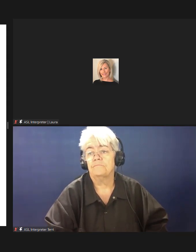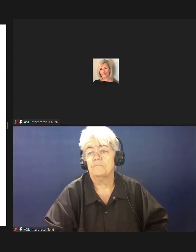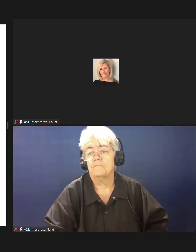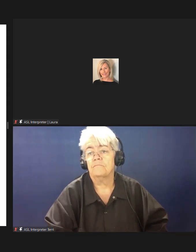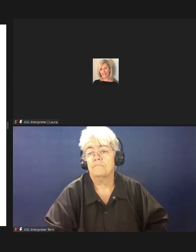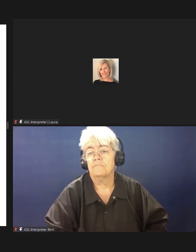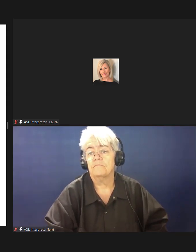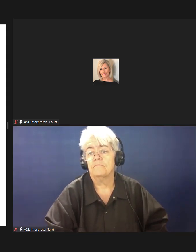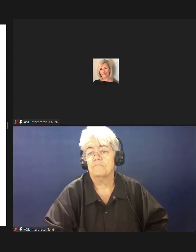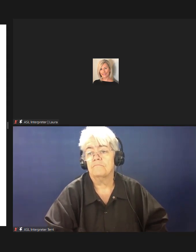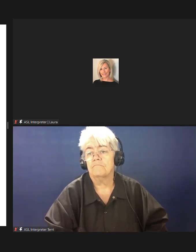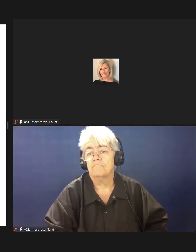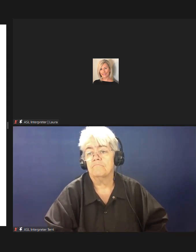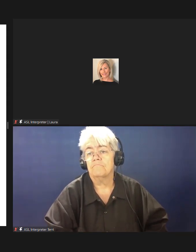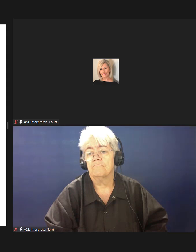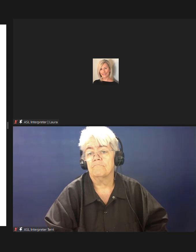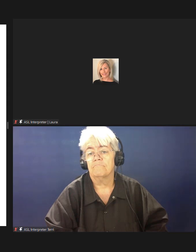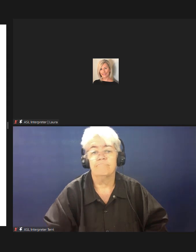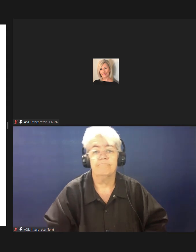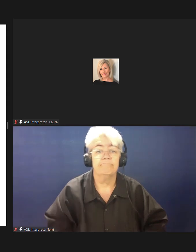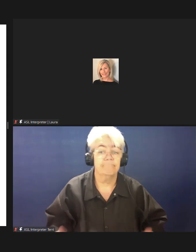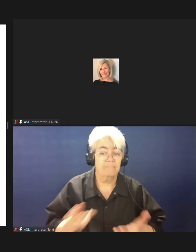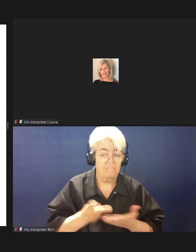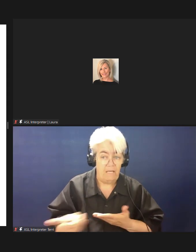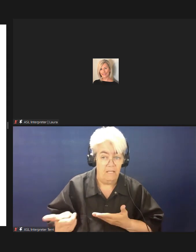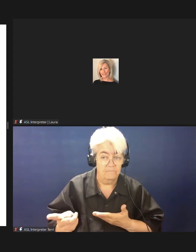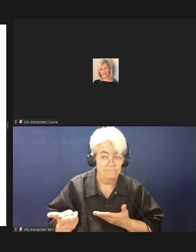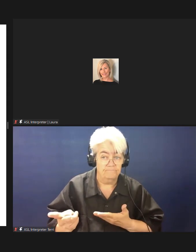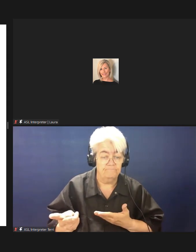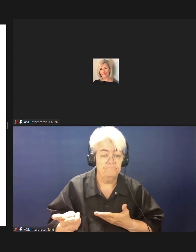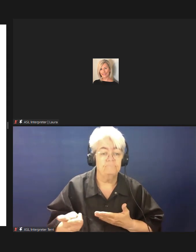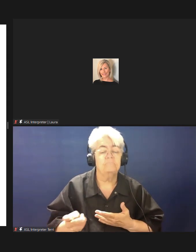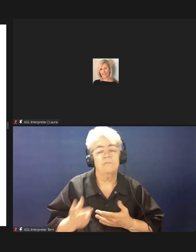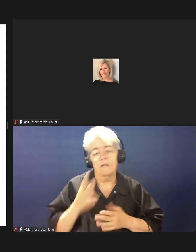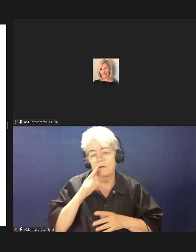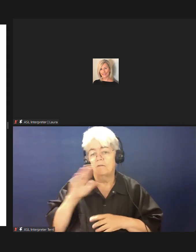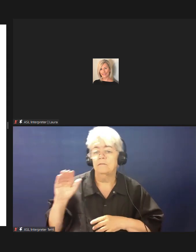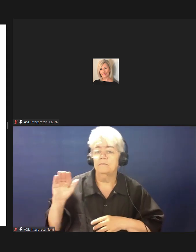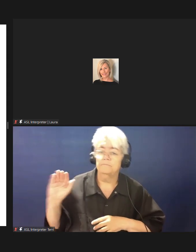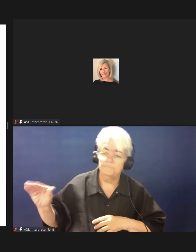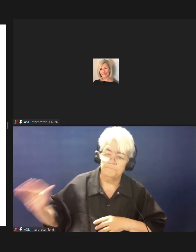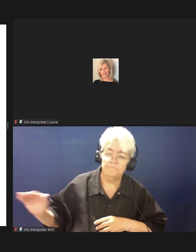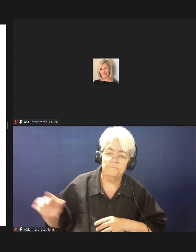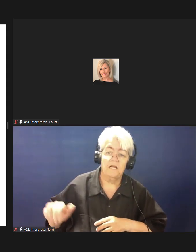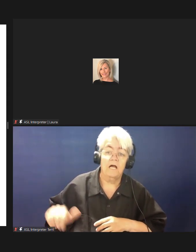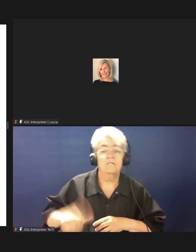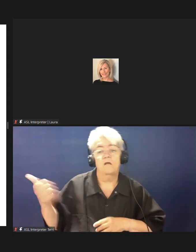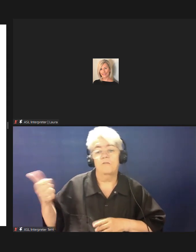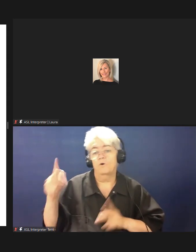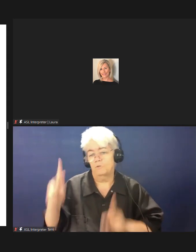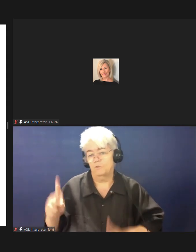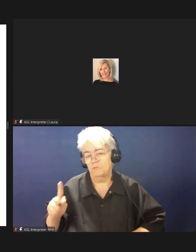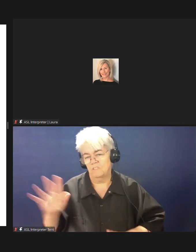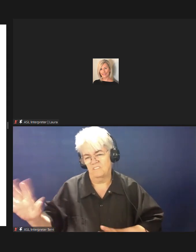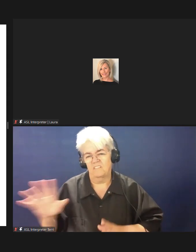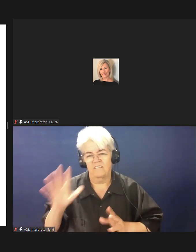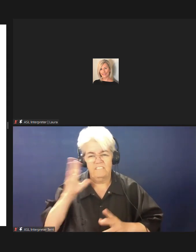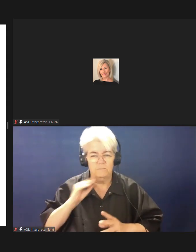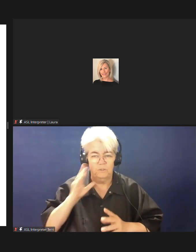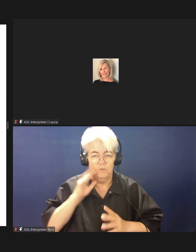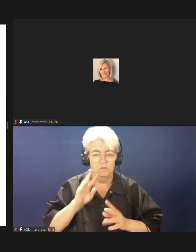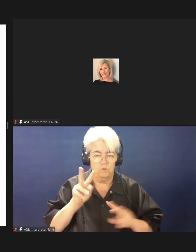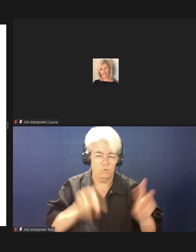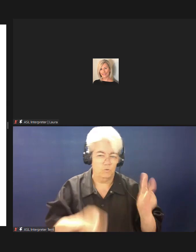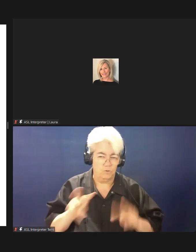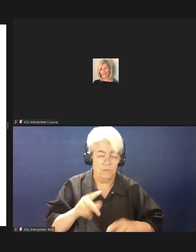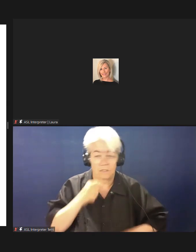If you can't still have success, you can always elicit the help from another screener. And then, if